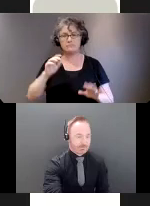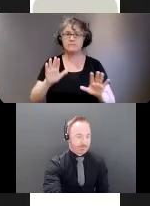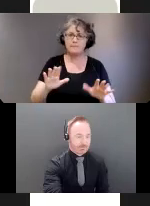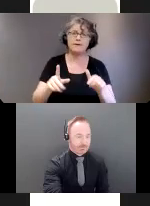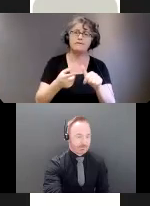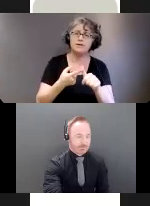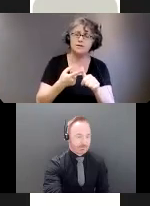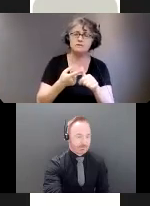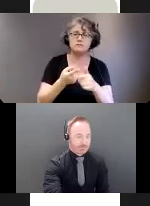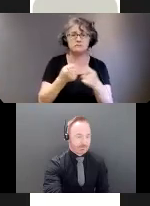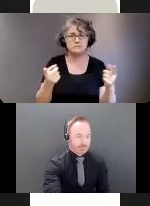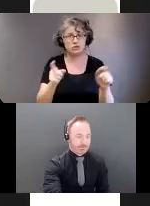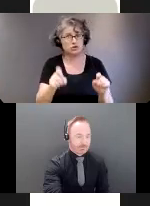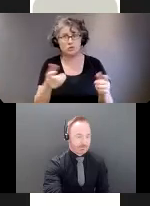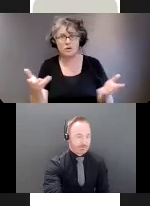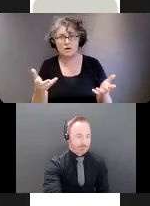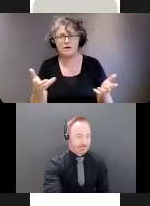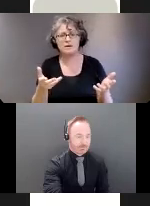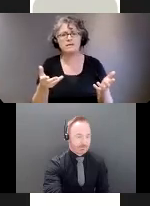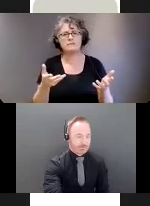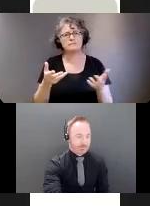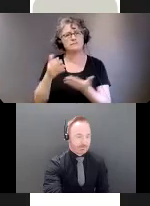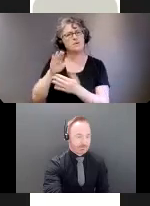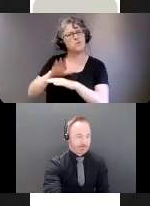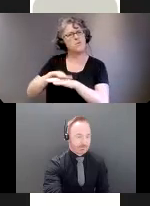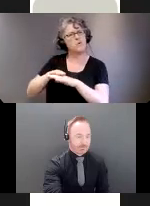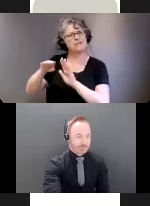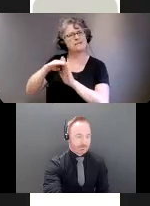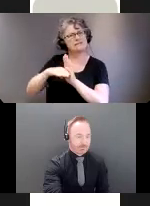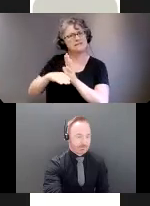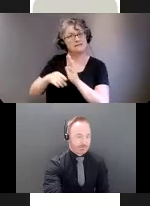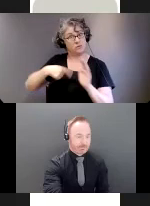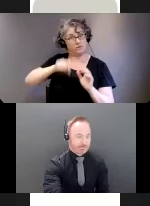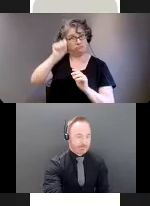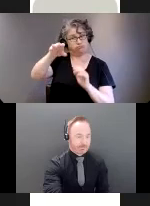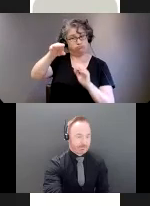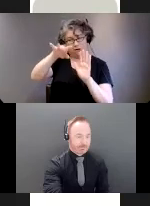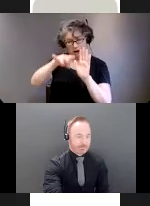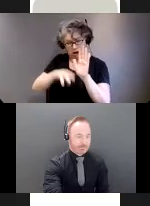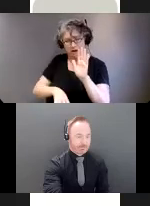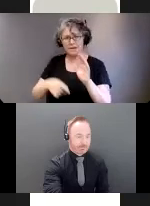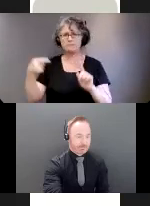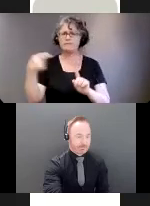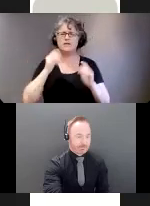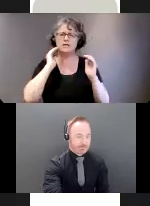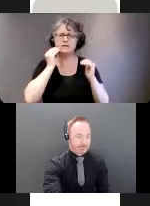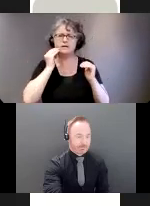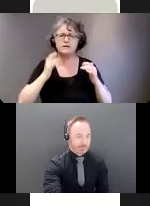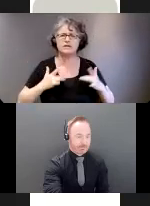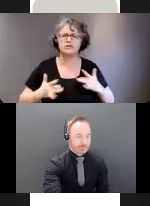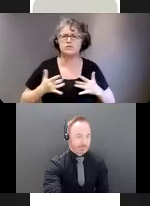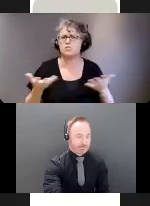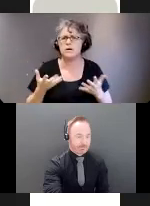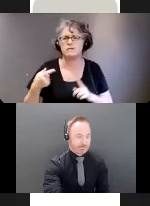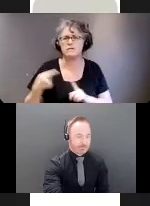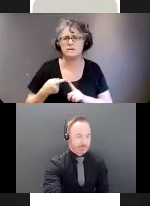really identifying through some of the warning signs that we've looked at, what is it specifically that I'm worried about, right? So when we